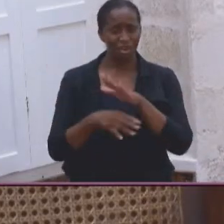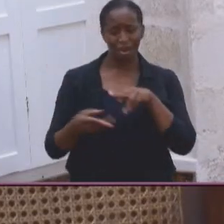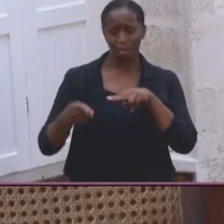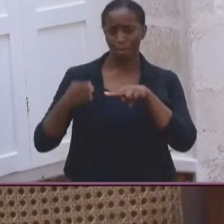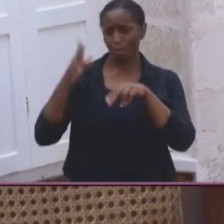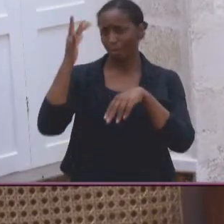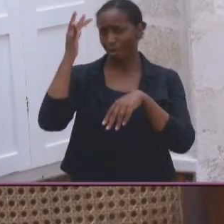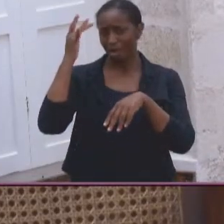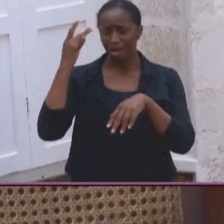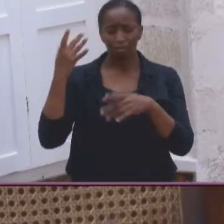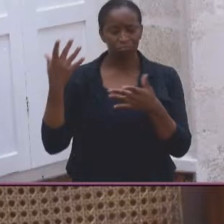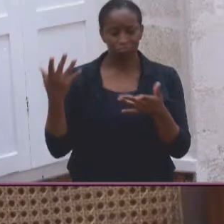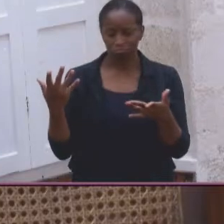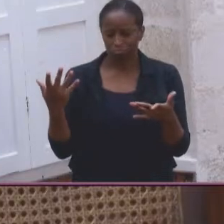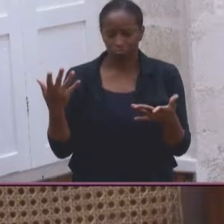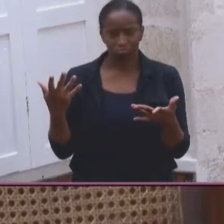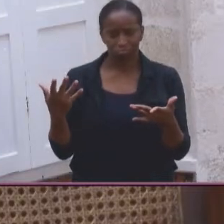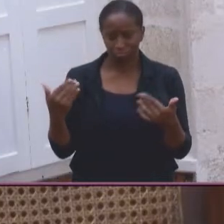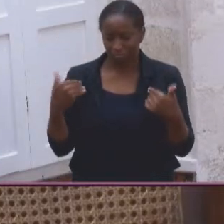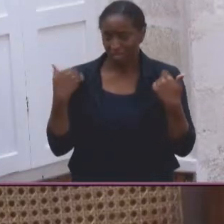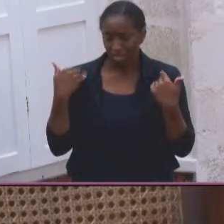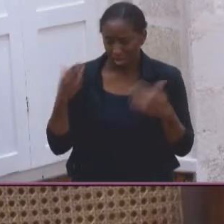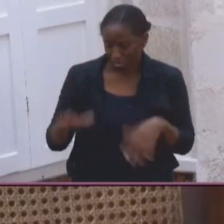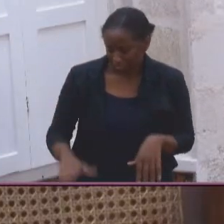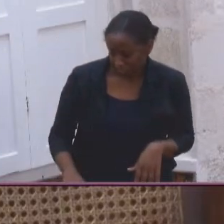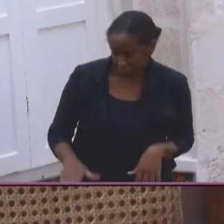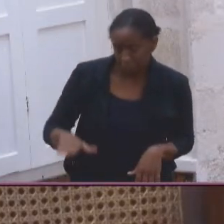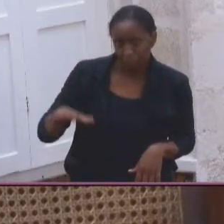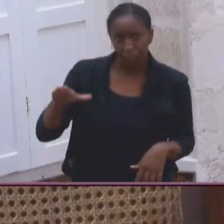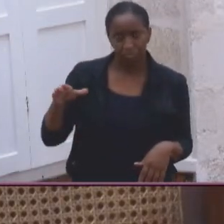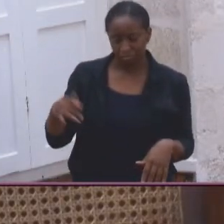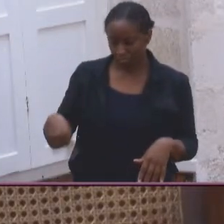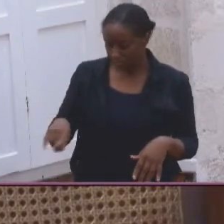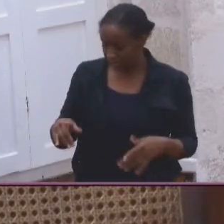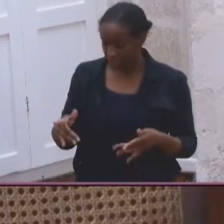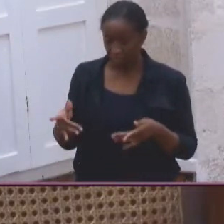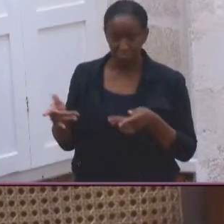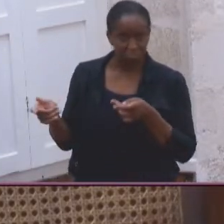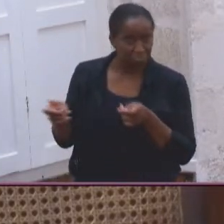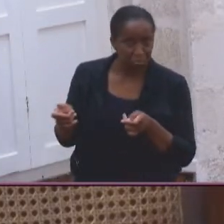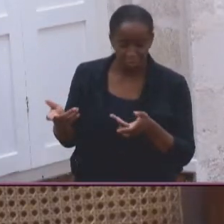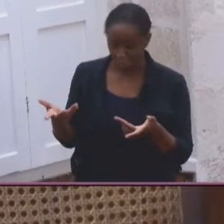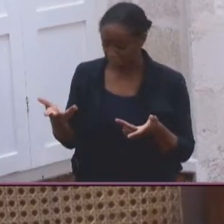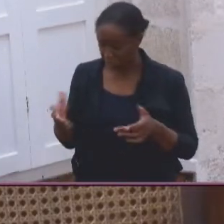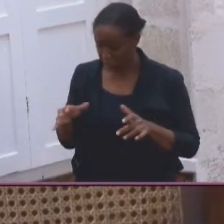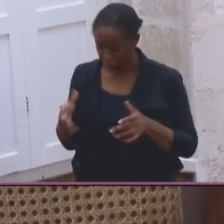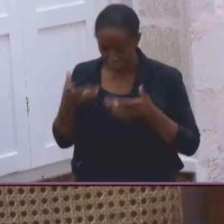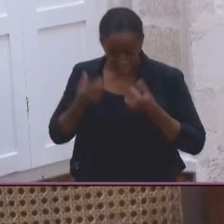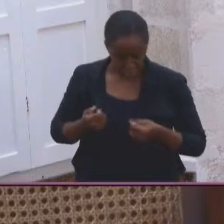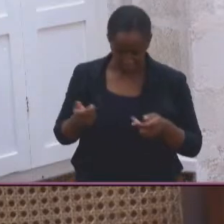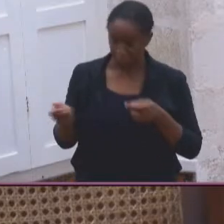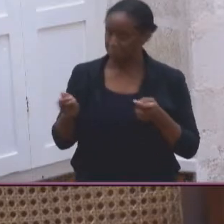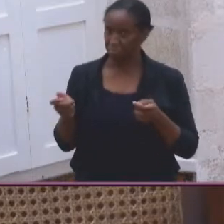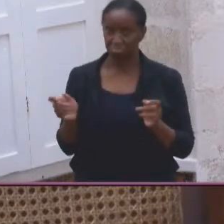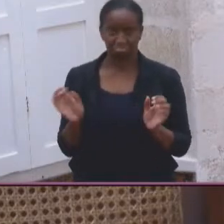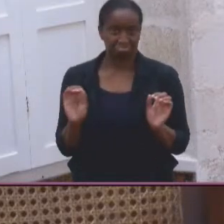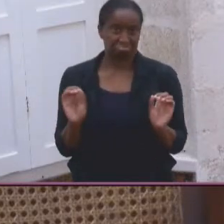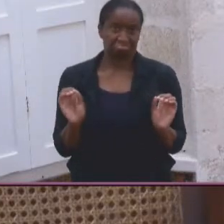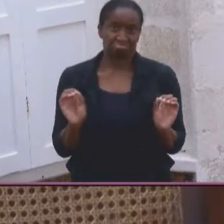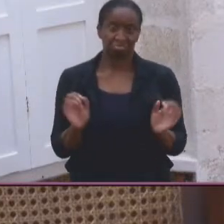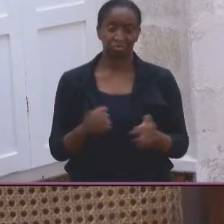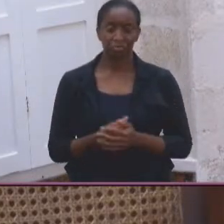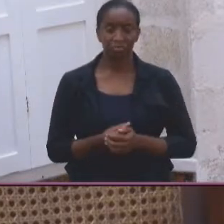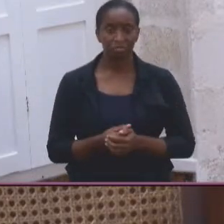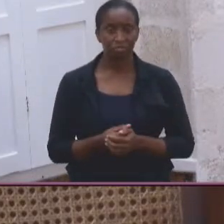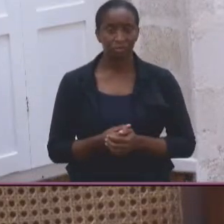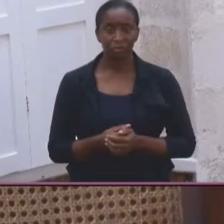very early. And I have seen it as it works its way from lateness